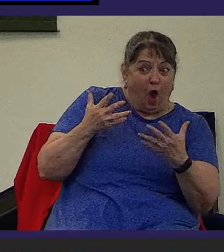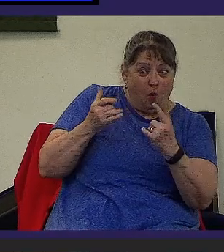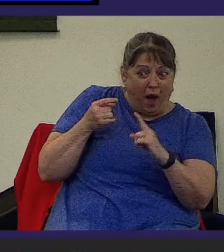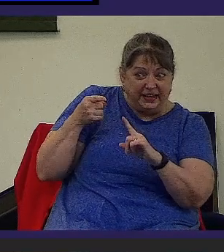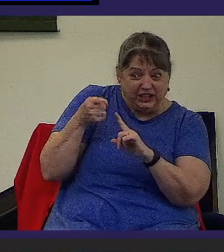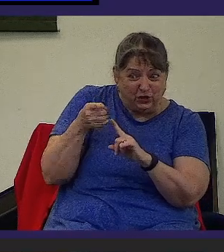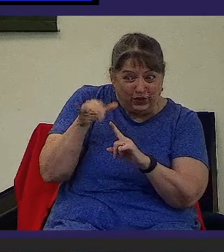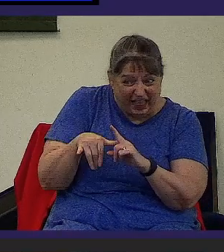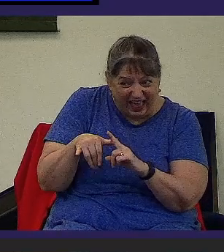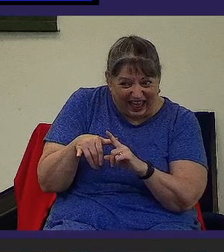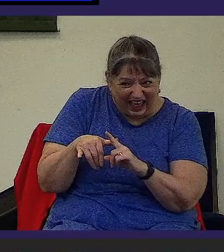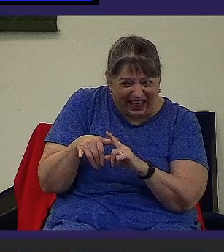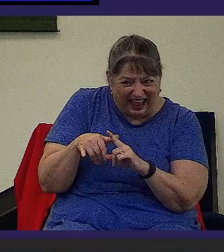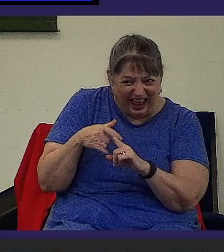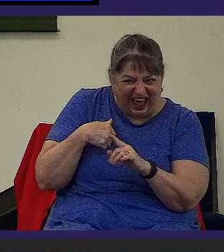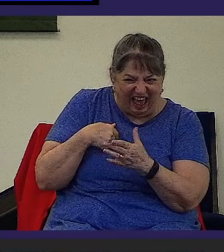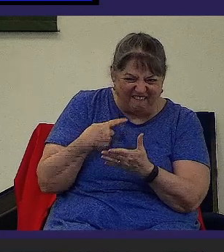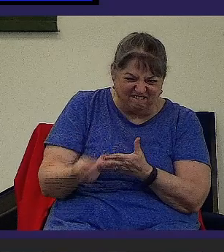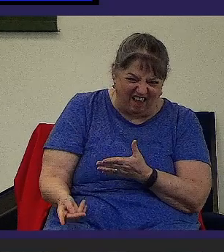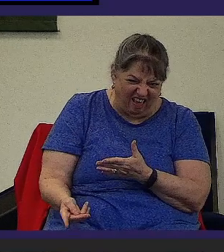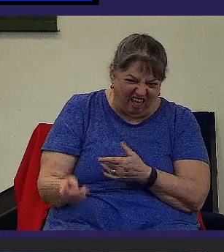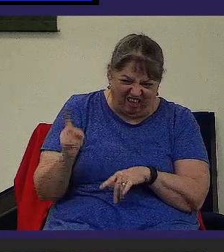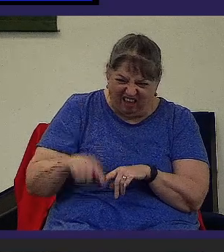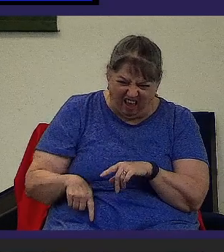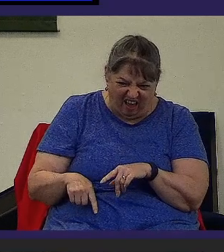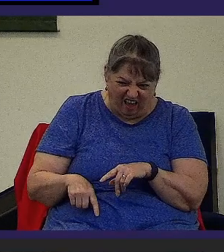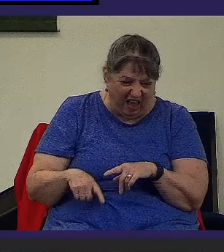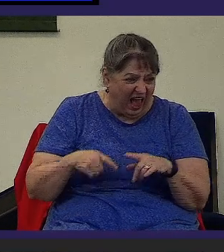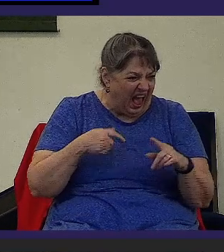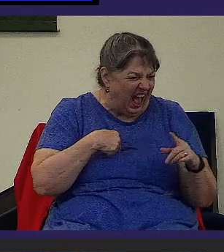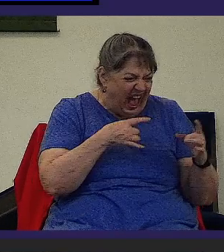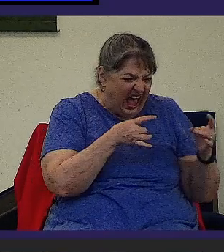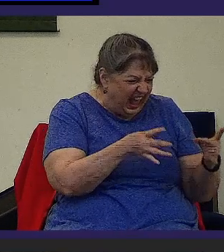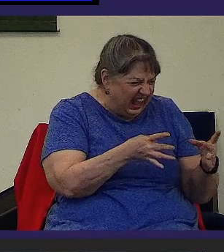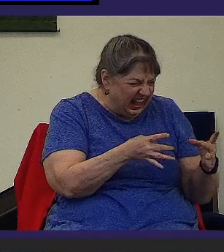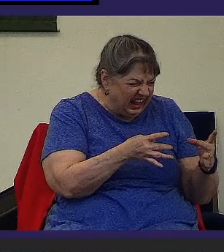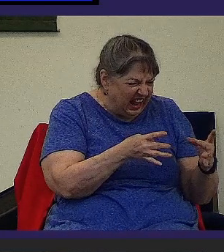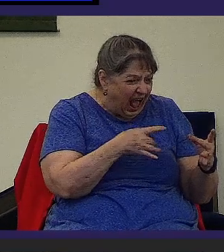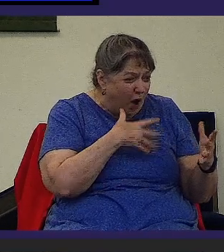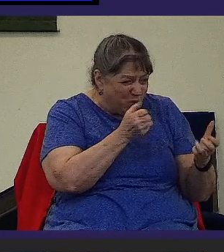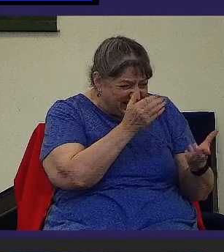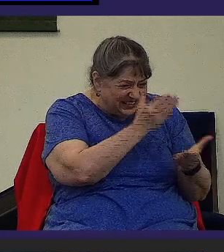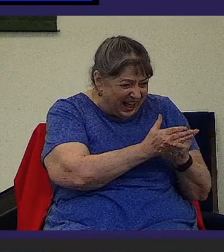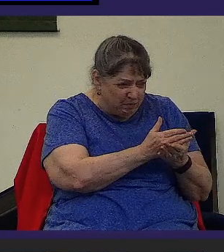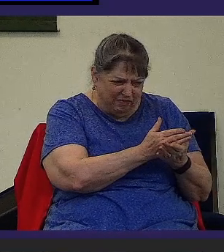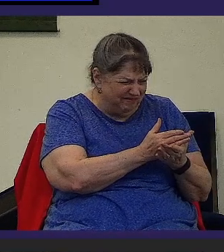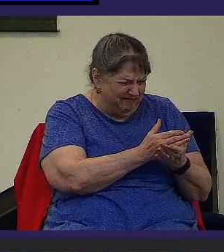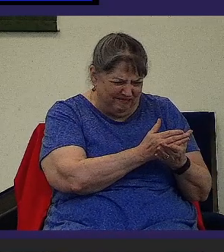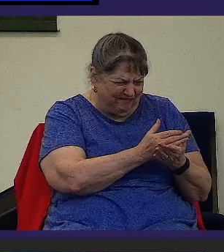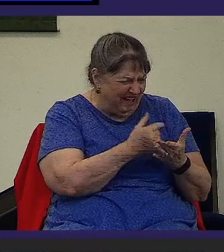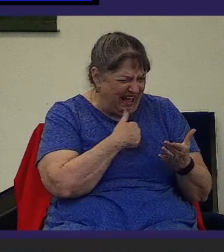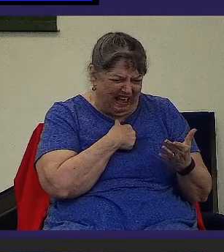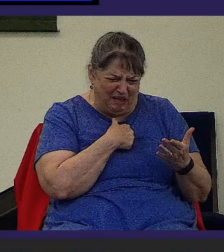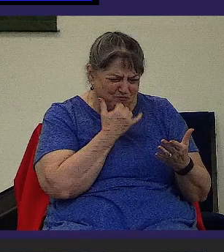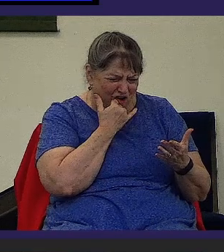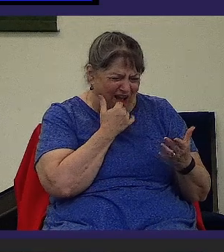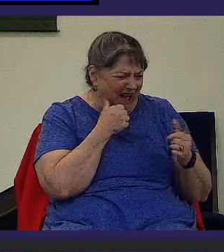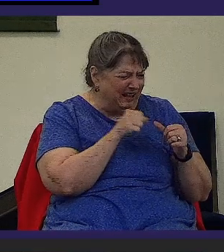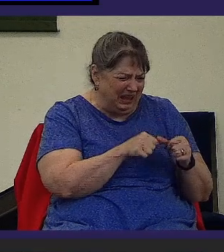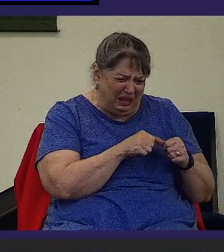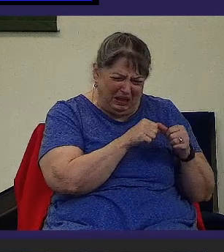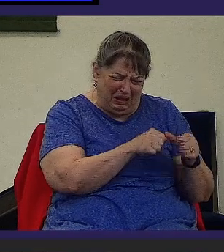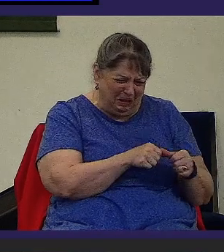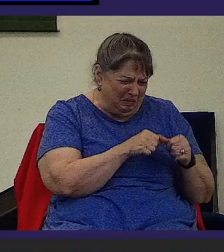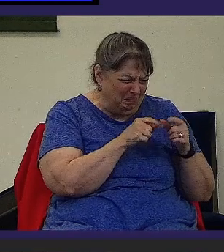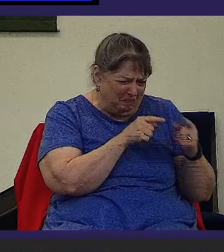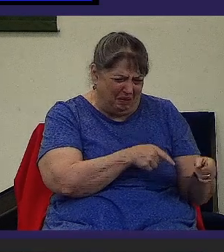to do i can't do and then the things that i hate i keep on doing he says things to this effect he says